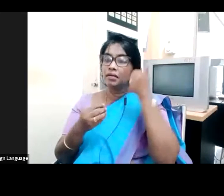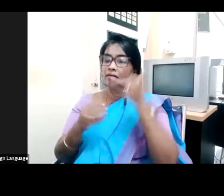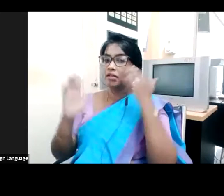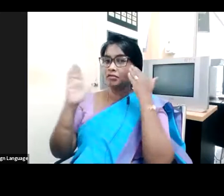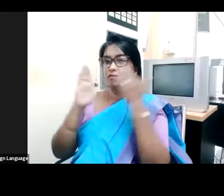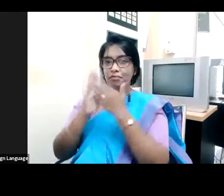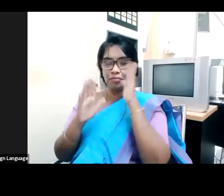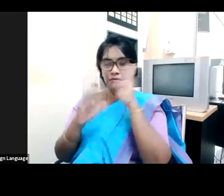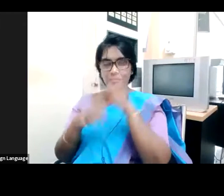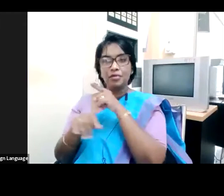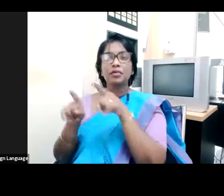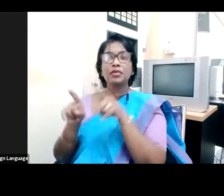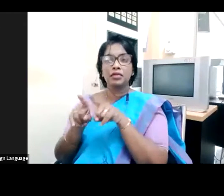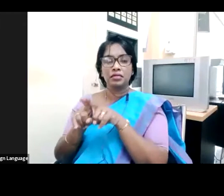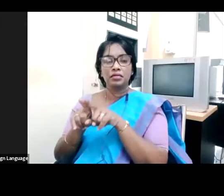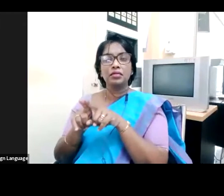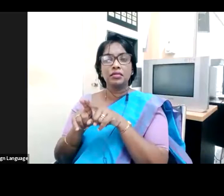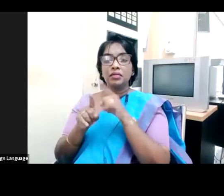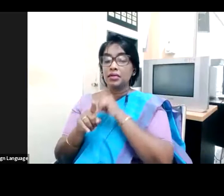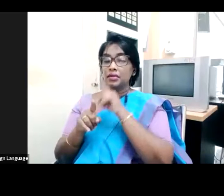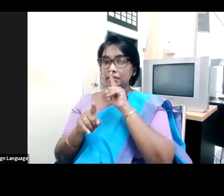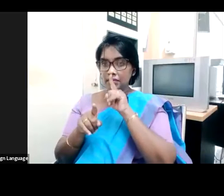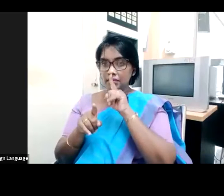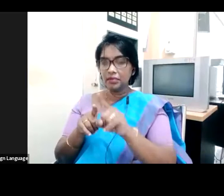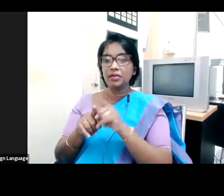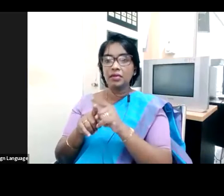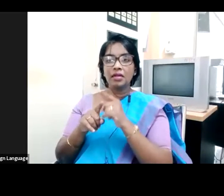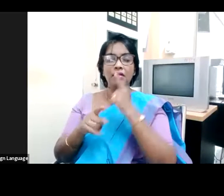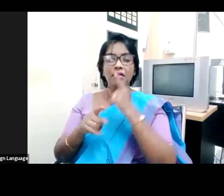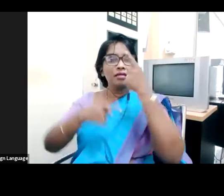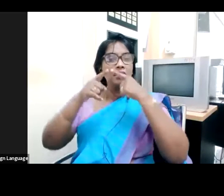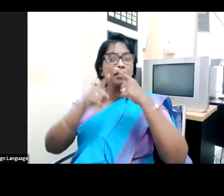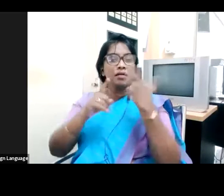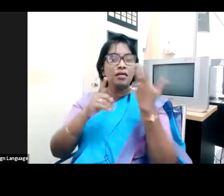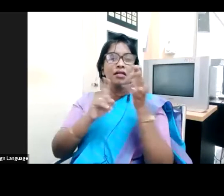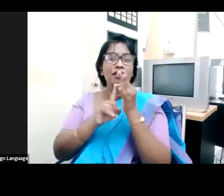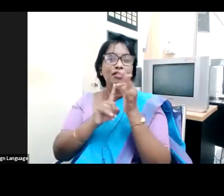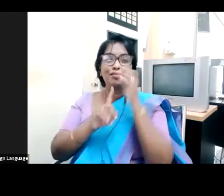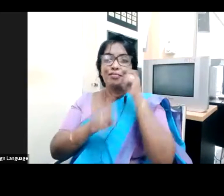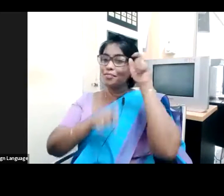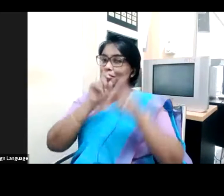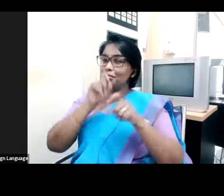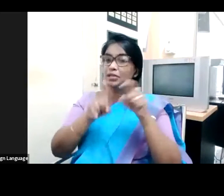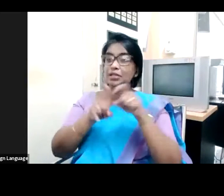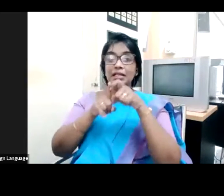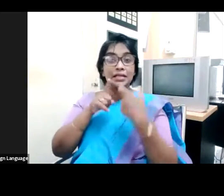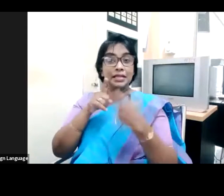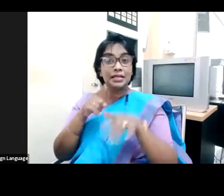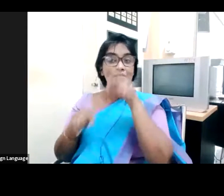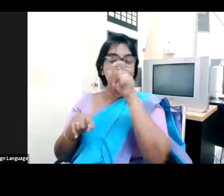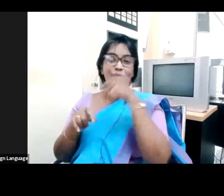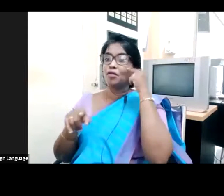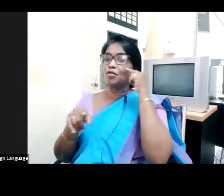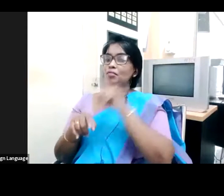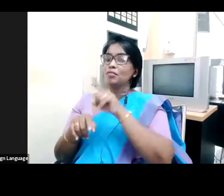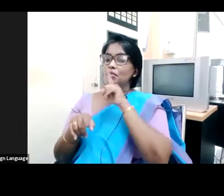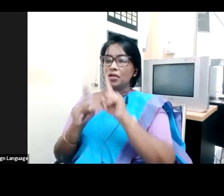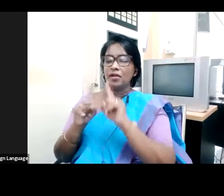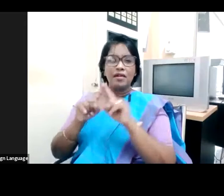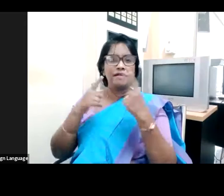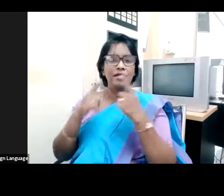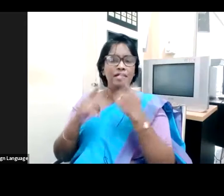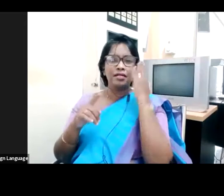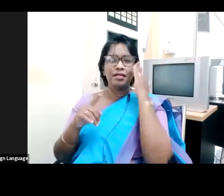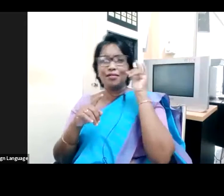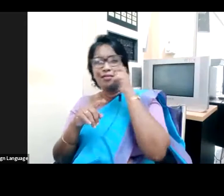about marginalized communities, disability, LGBTQ. Not only that, but also the lower rankers in